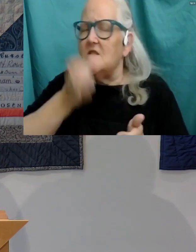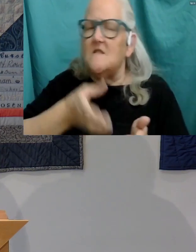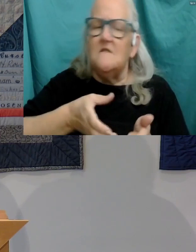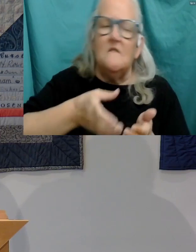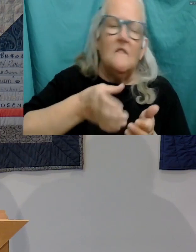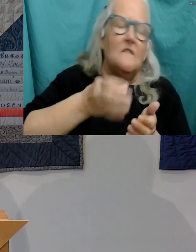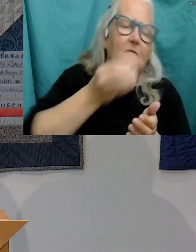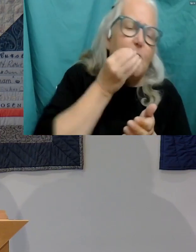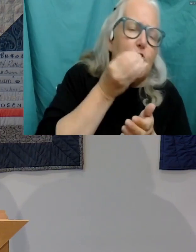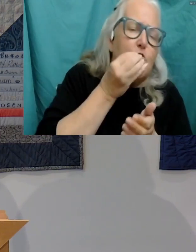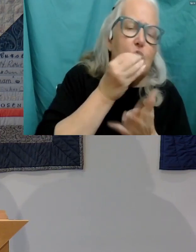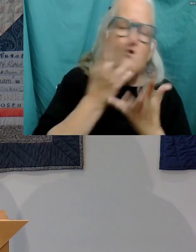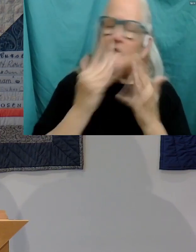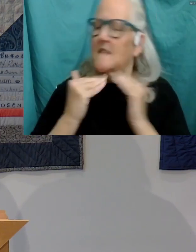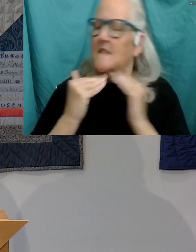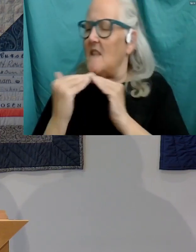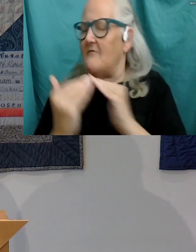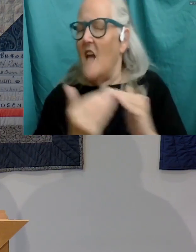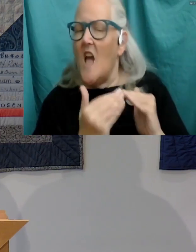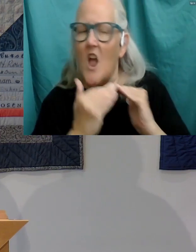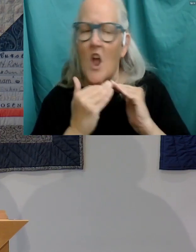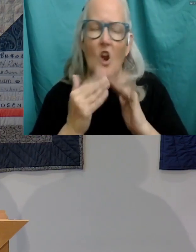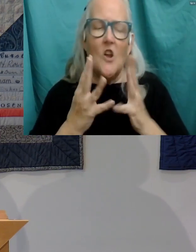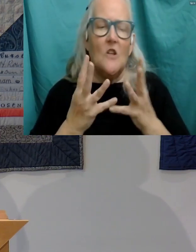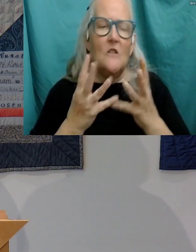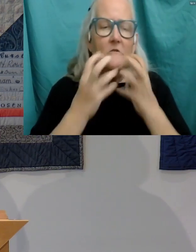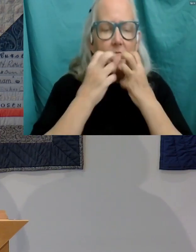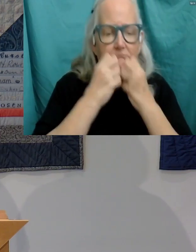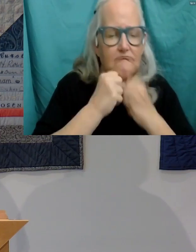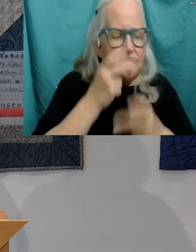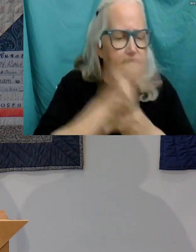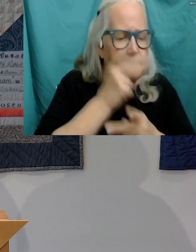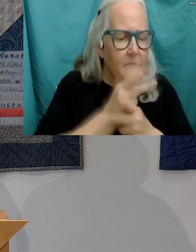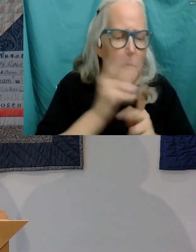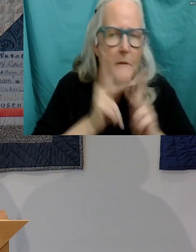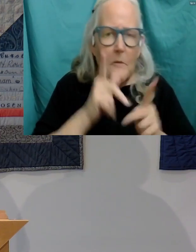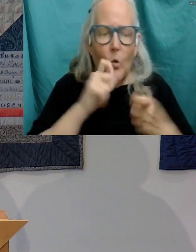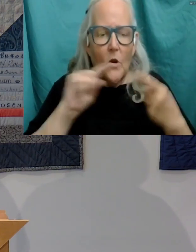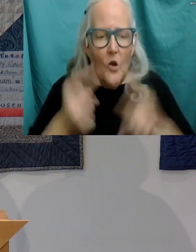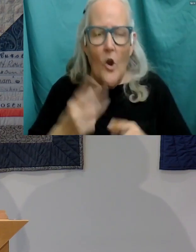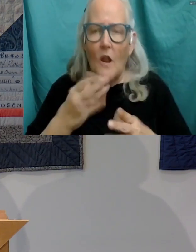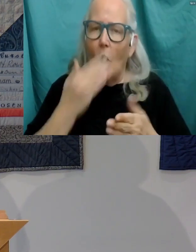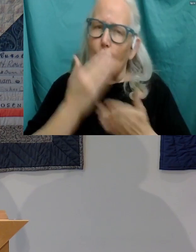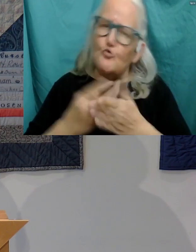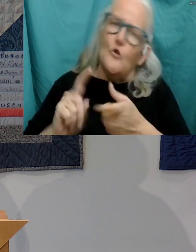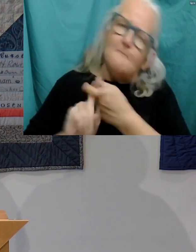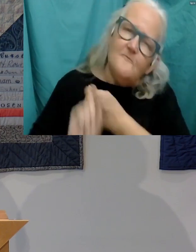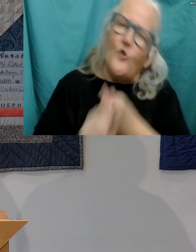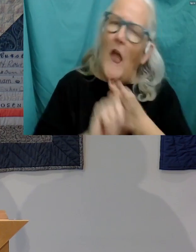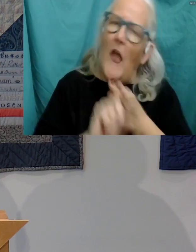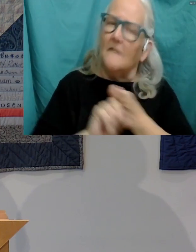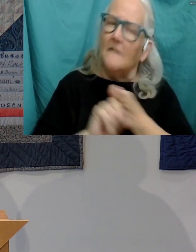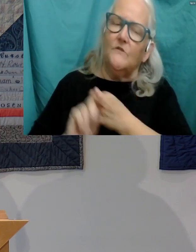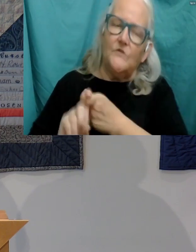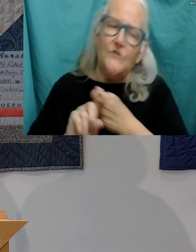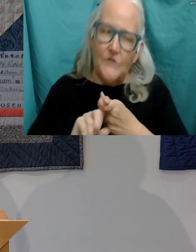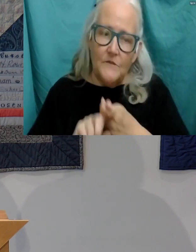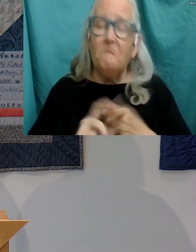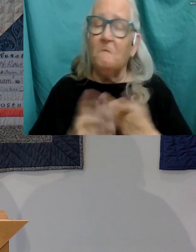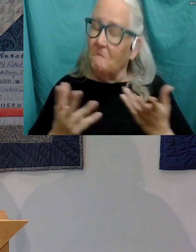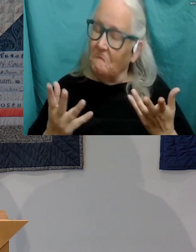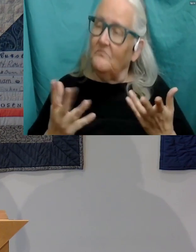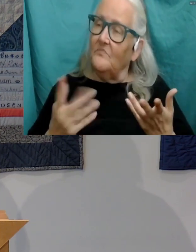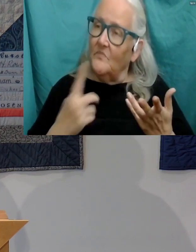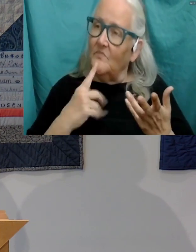resources, care for the injured, and joyous camaraderie, all, as Rediker explains it, as expressions of